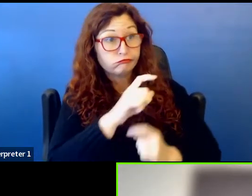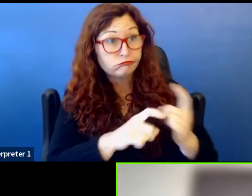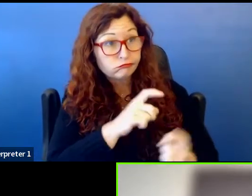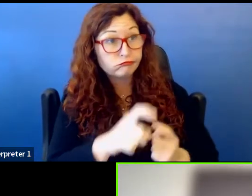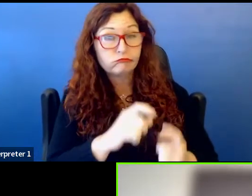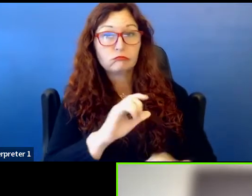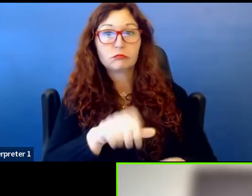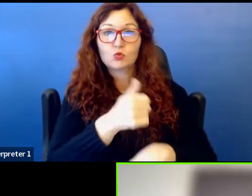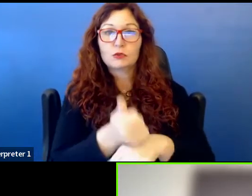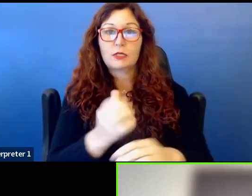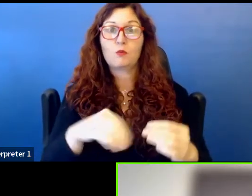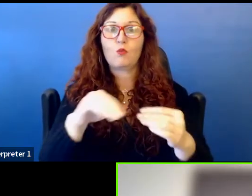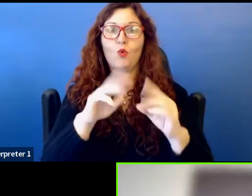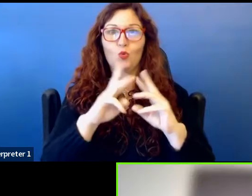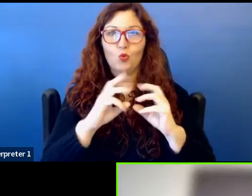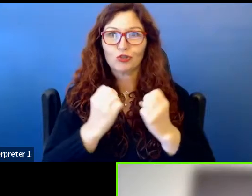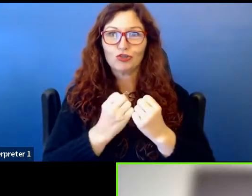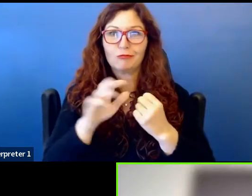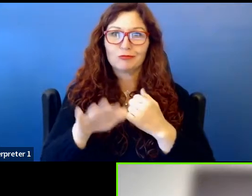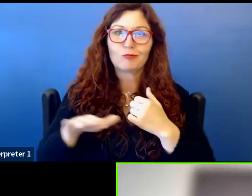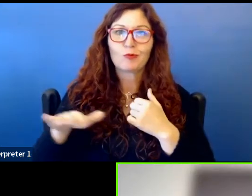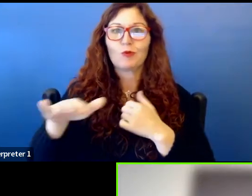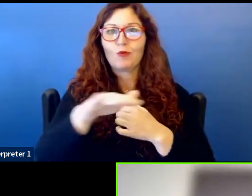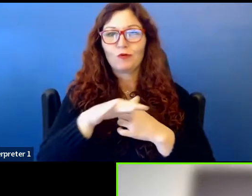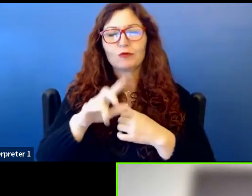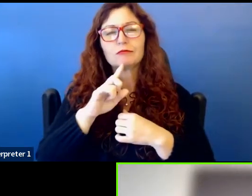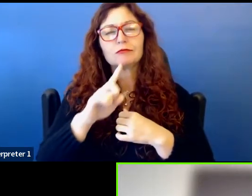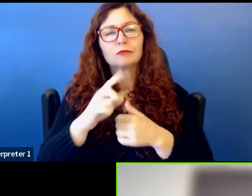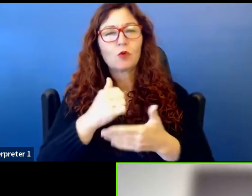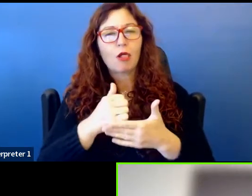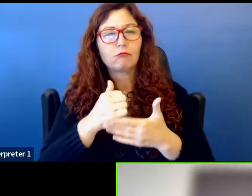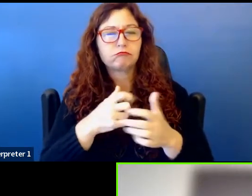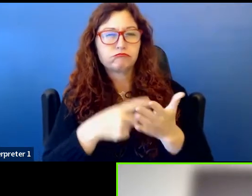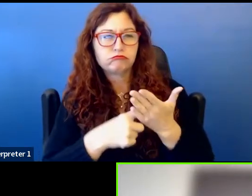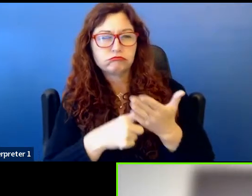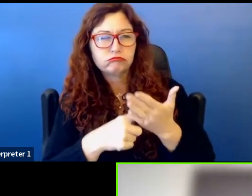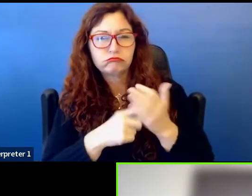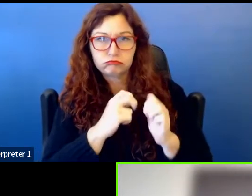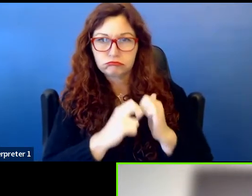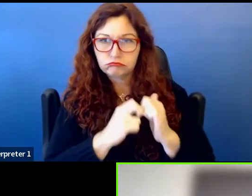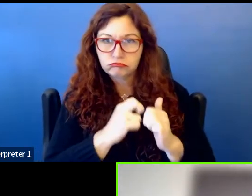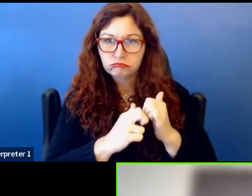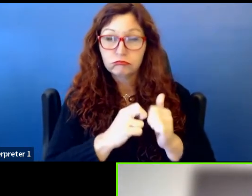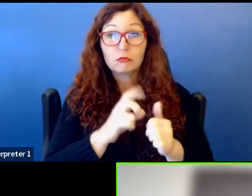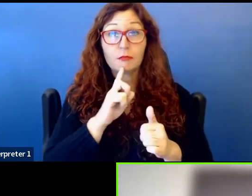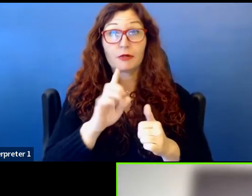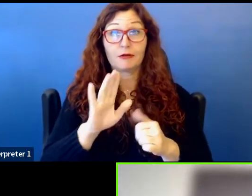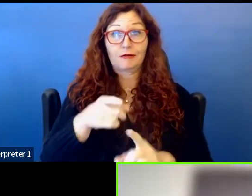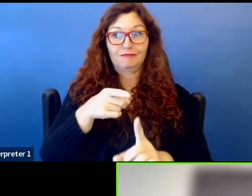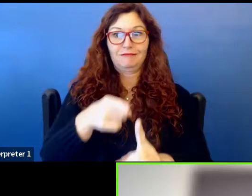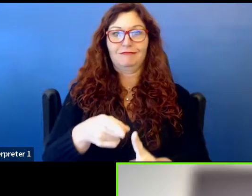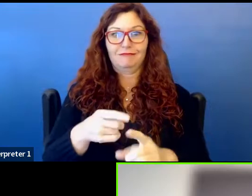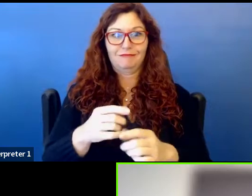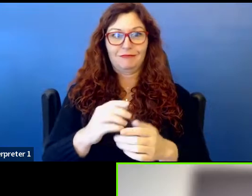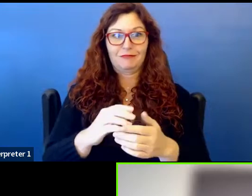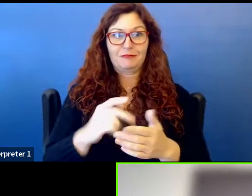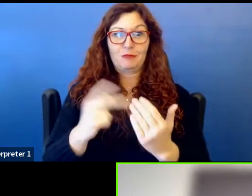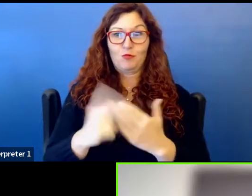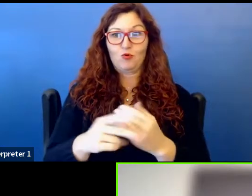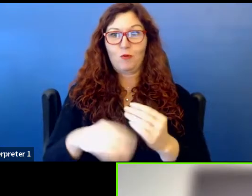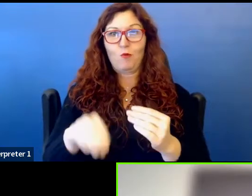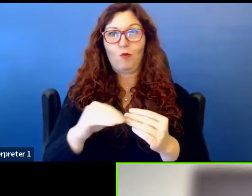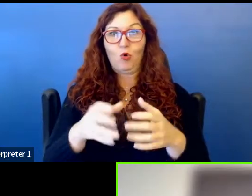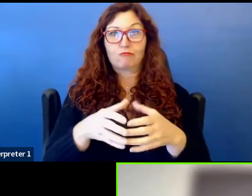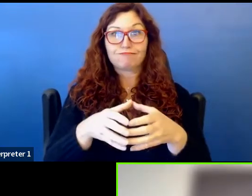and seminars to address to address that but in terms of building scale we are doing just that we are building the scale of our programs across the